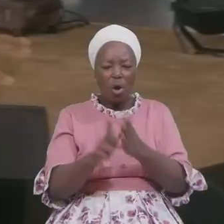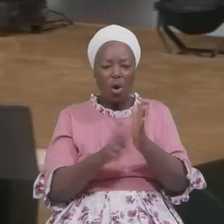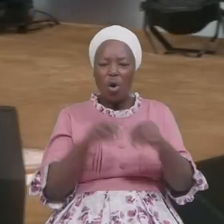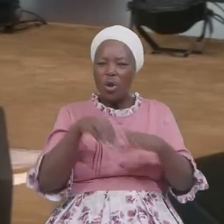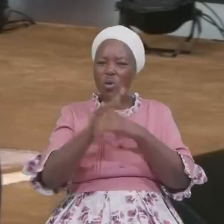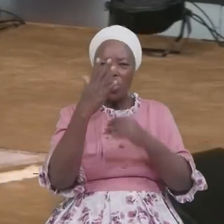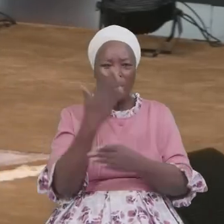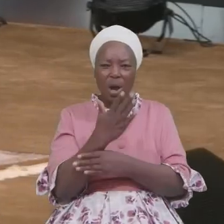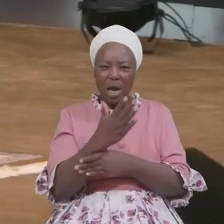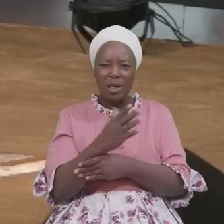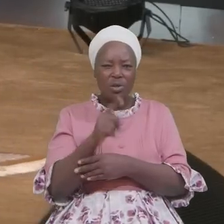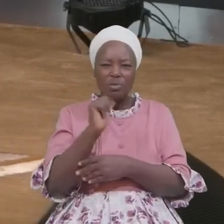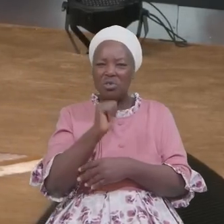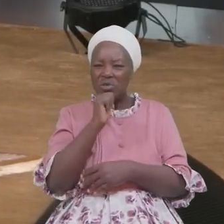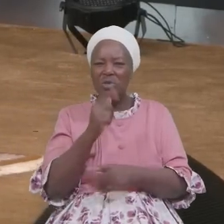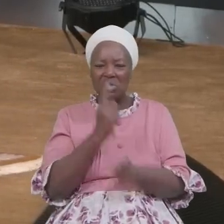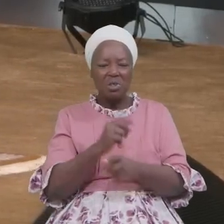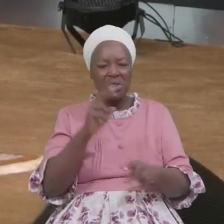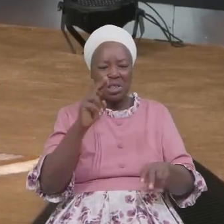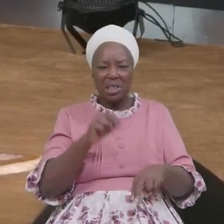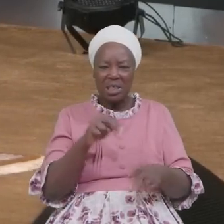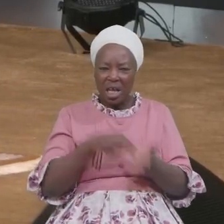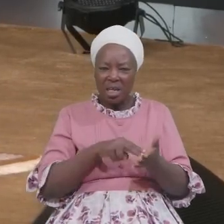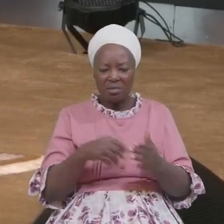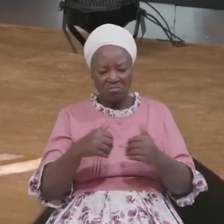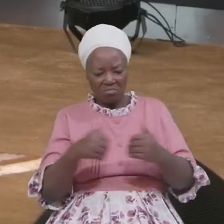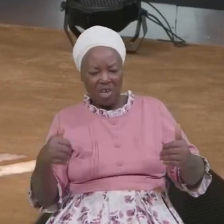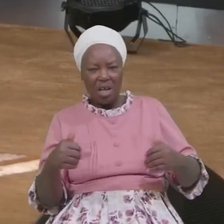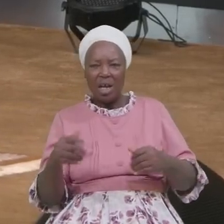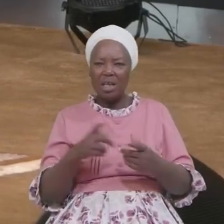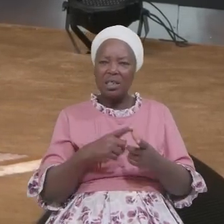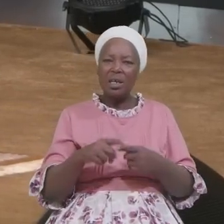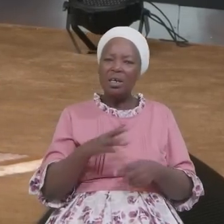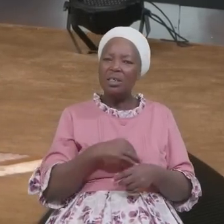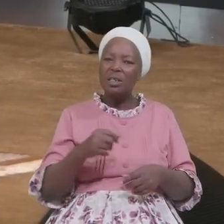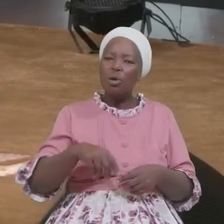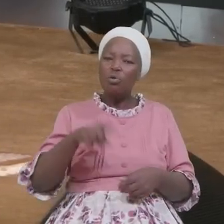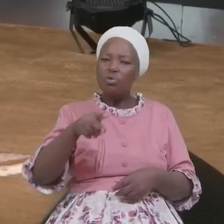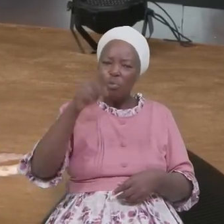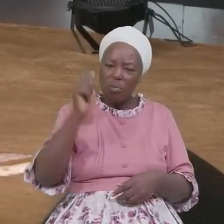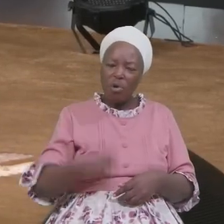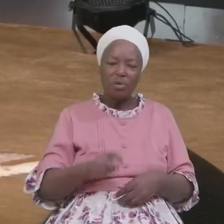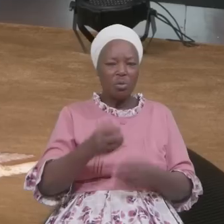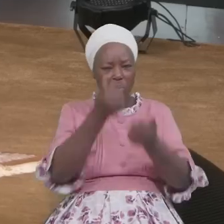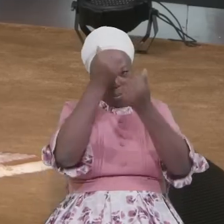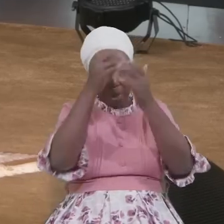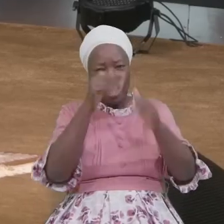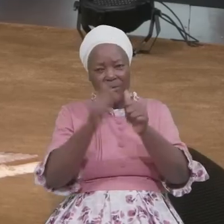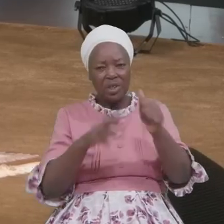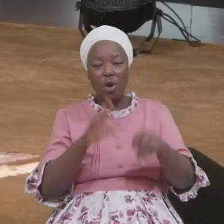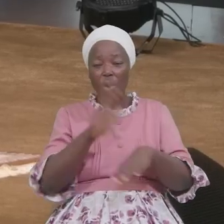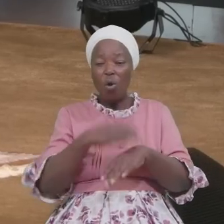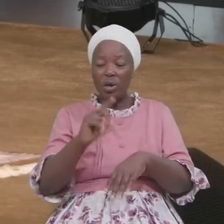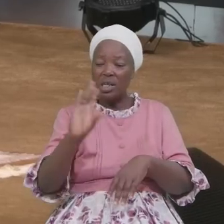be indifferent. Neither should you be defiant. On the seventh day, after you've